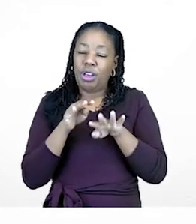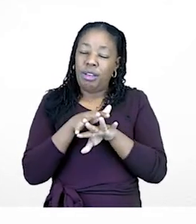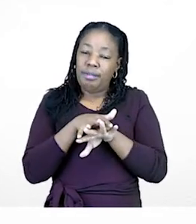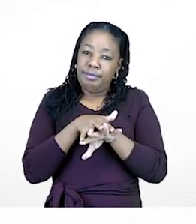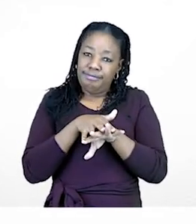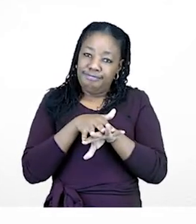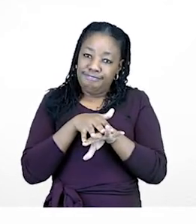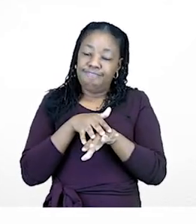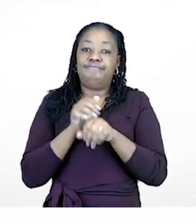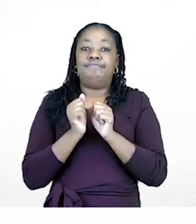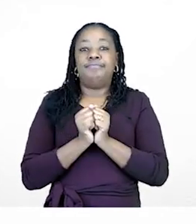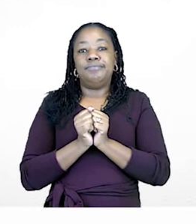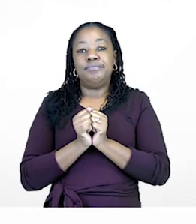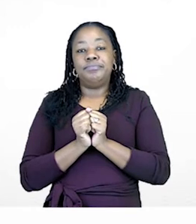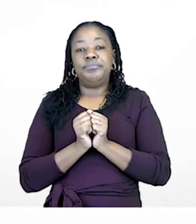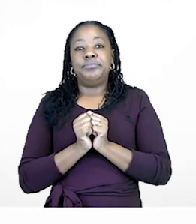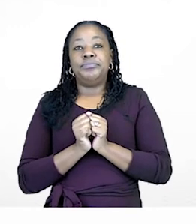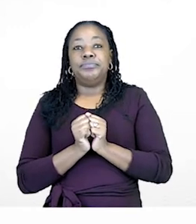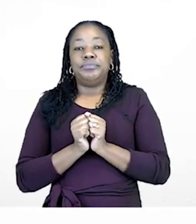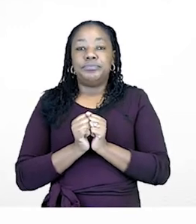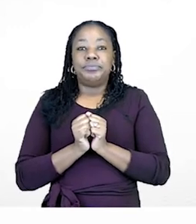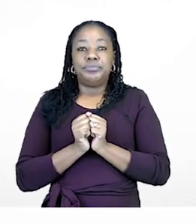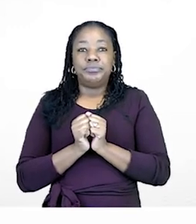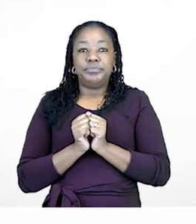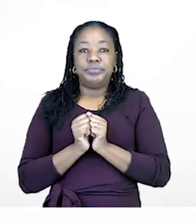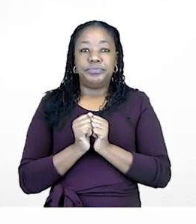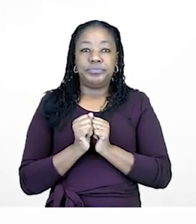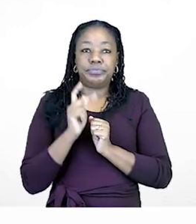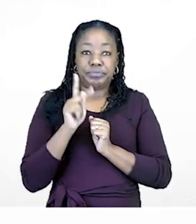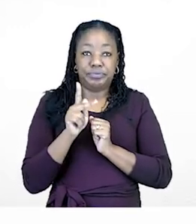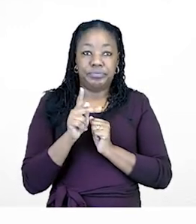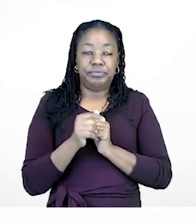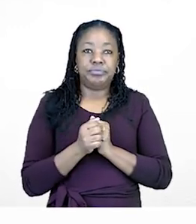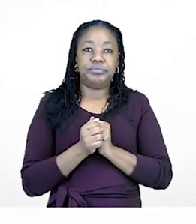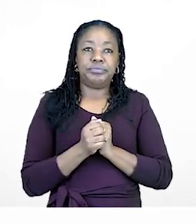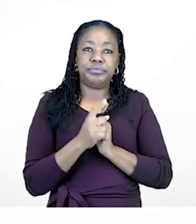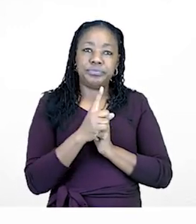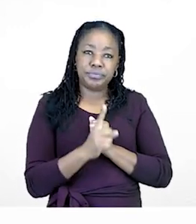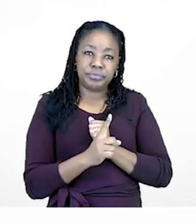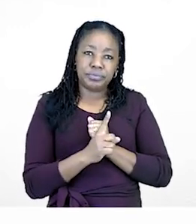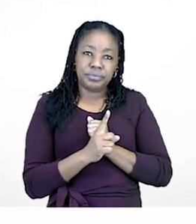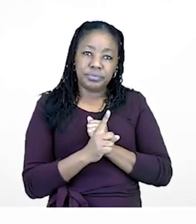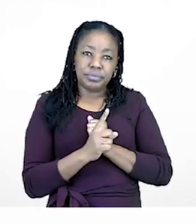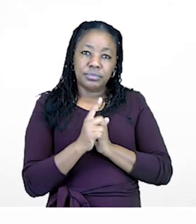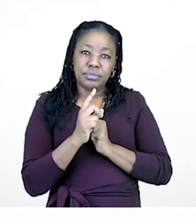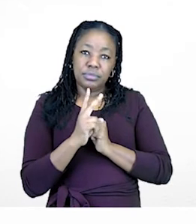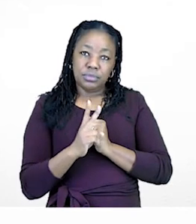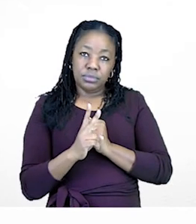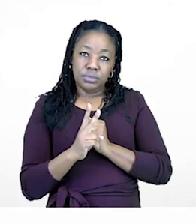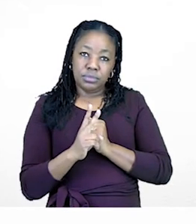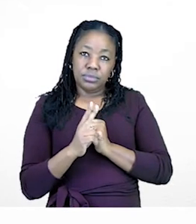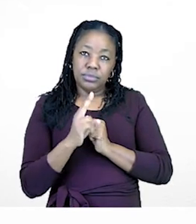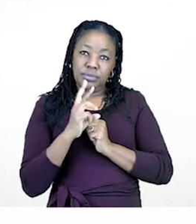numbers out loud so you don't get confused. Let's go again. 1,